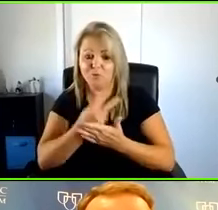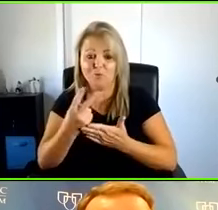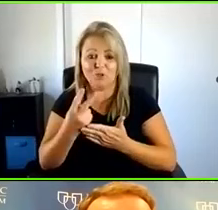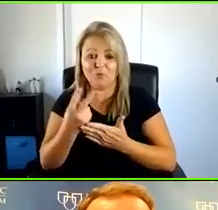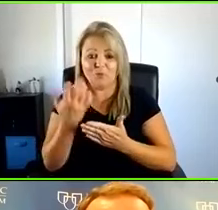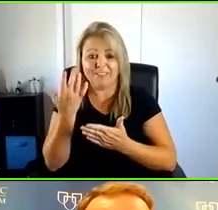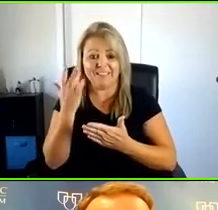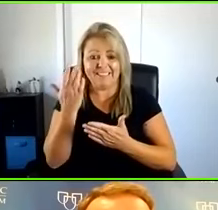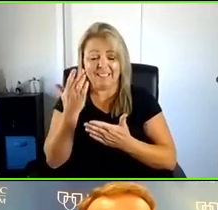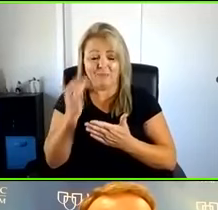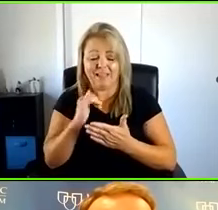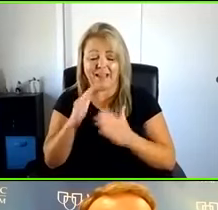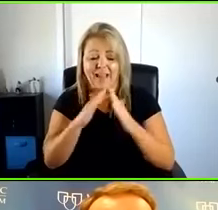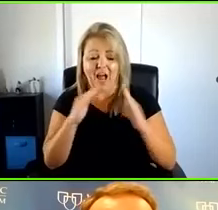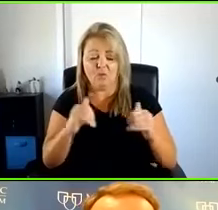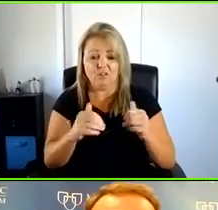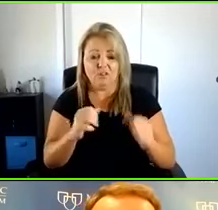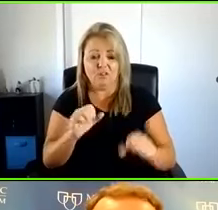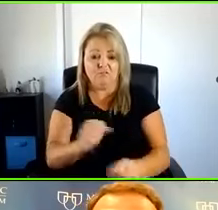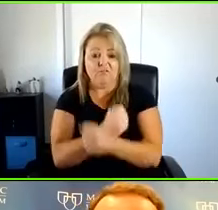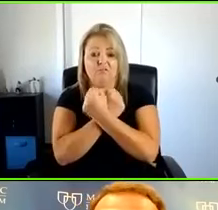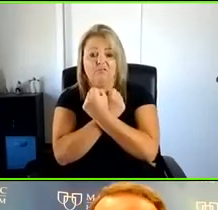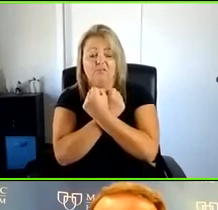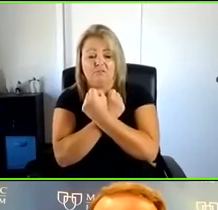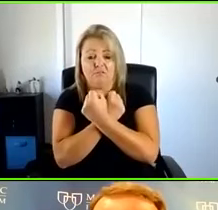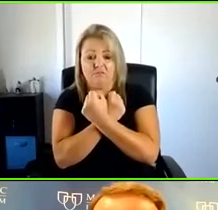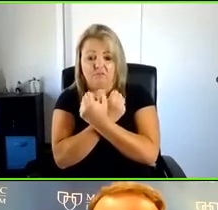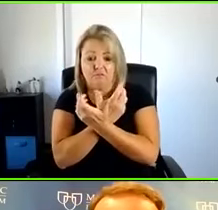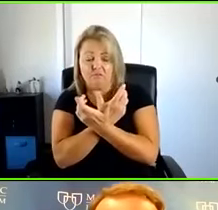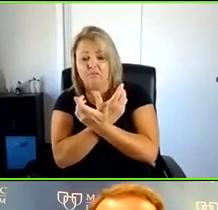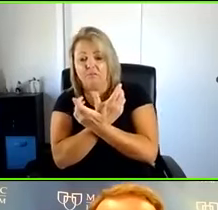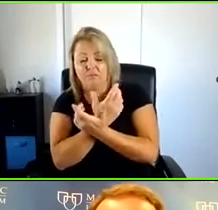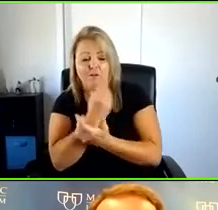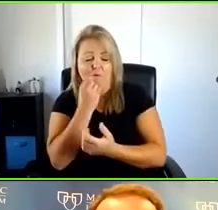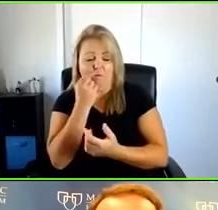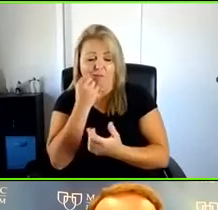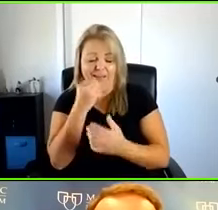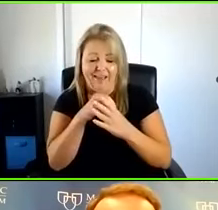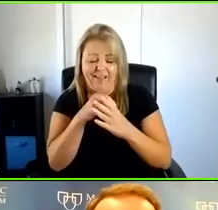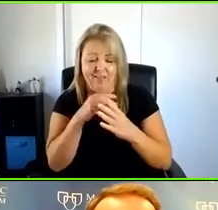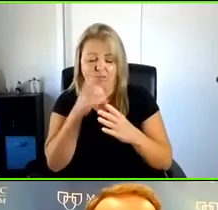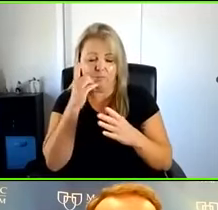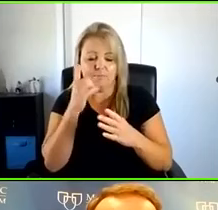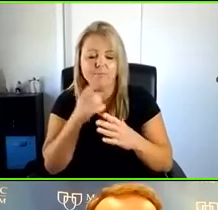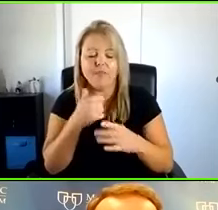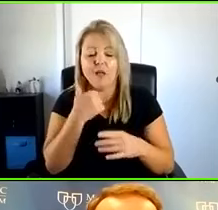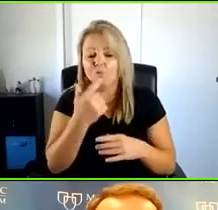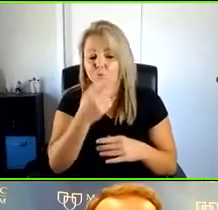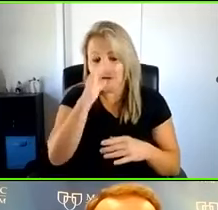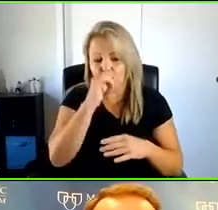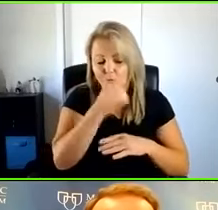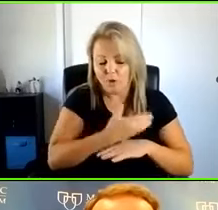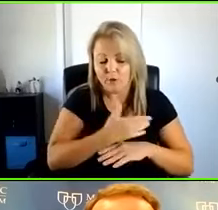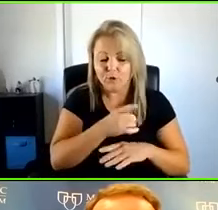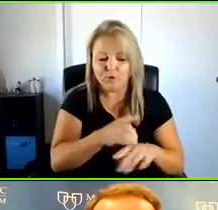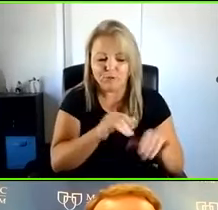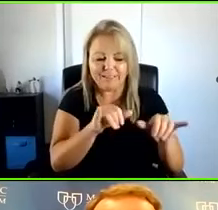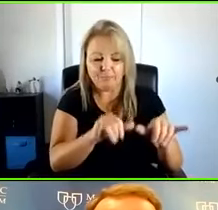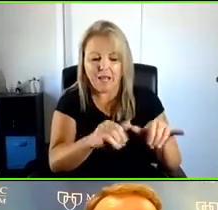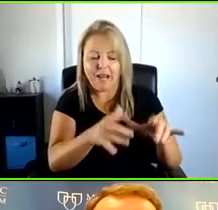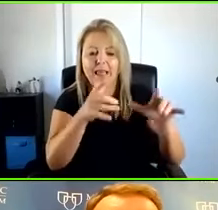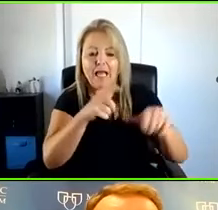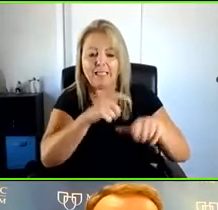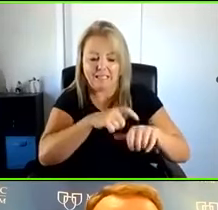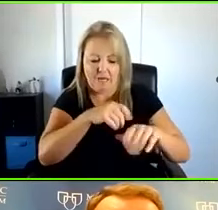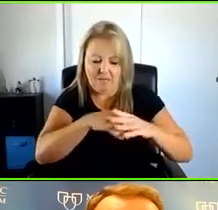house arrest. So here's what I told my daughter. She has spent a significant amount of time in my basement instead